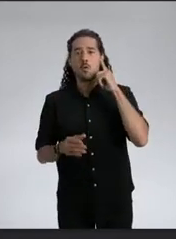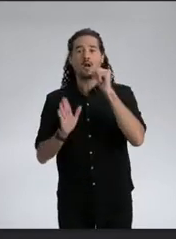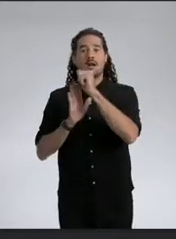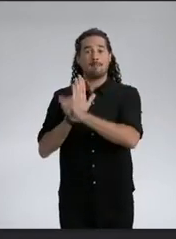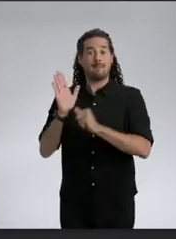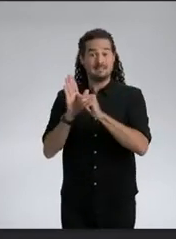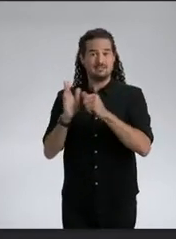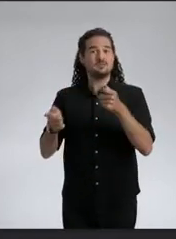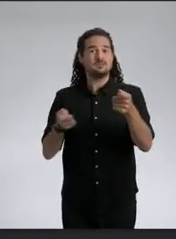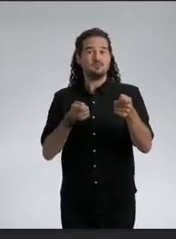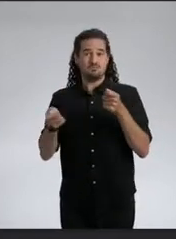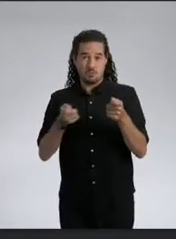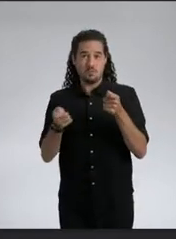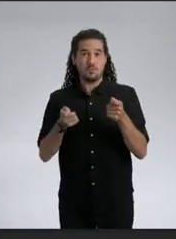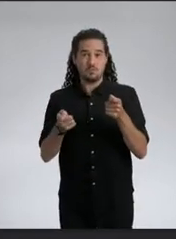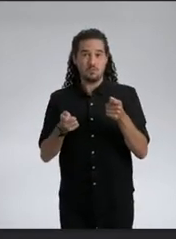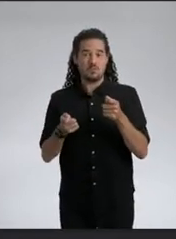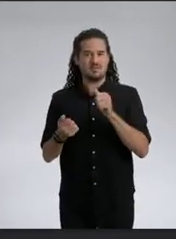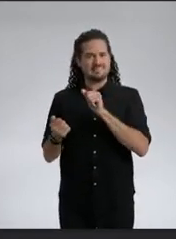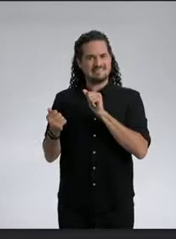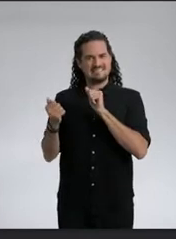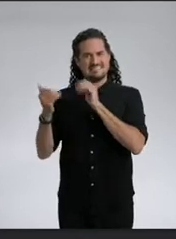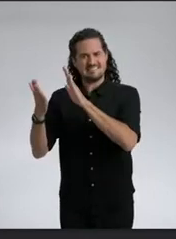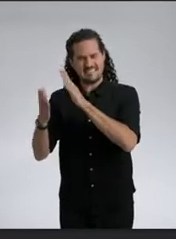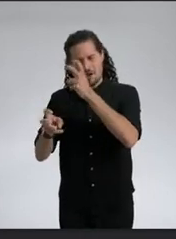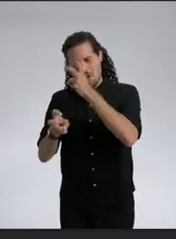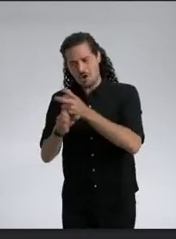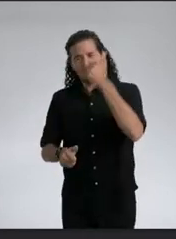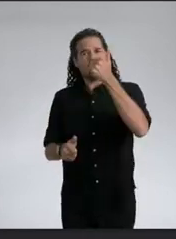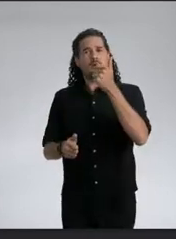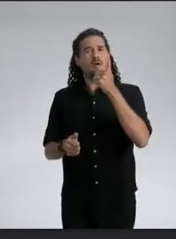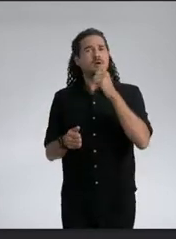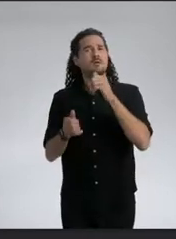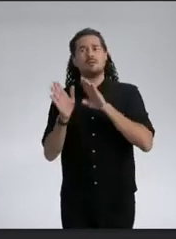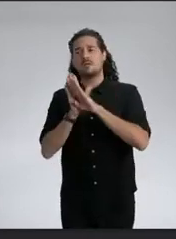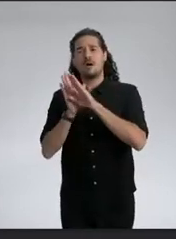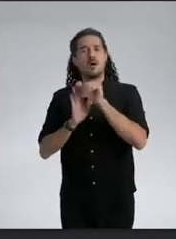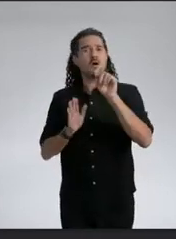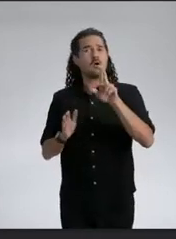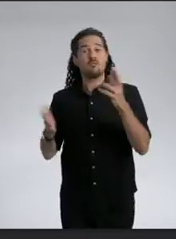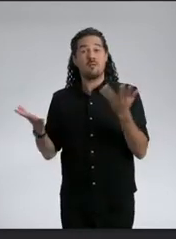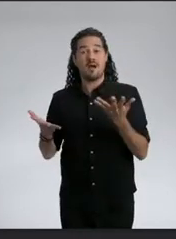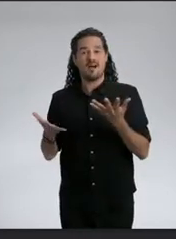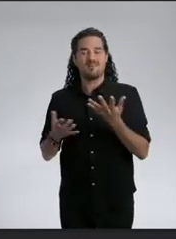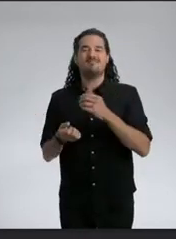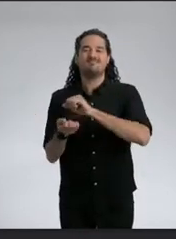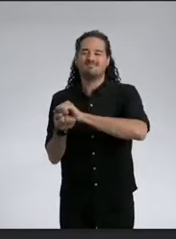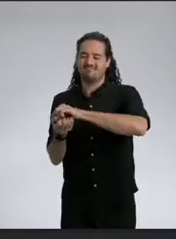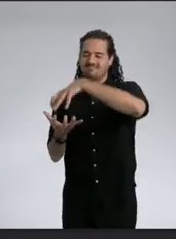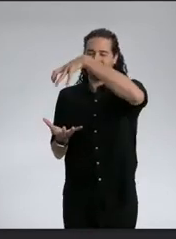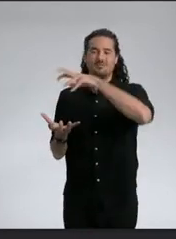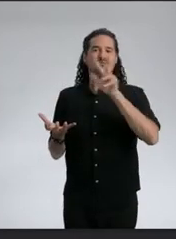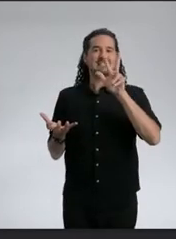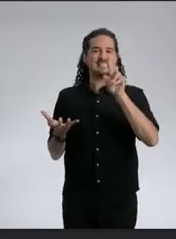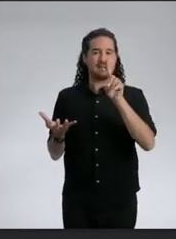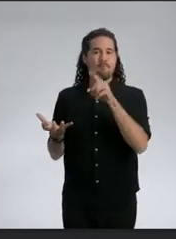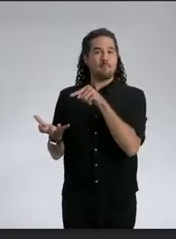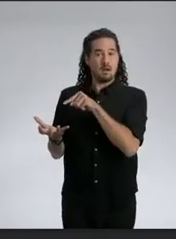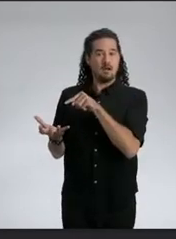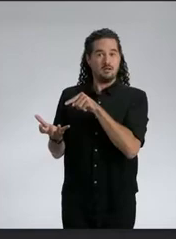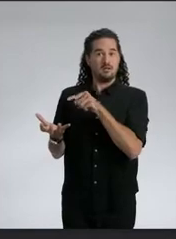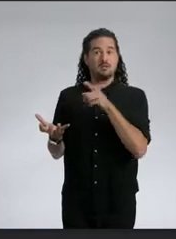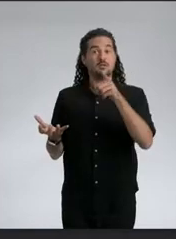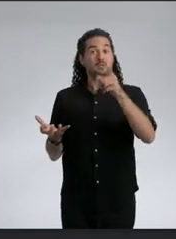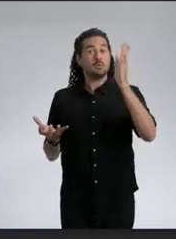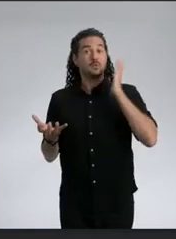the most difficult part of making great AR apps, creating 3D models. If you've ever created one before,